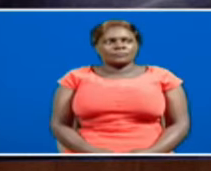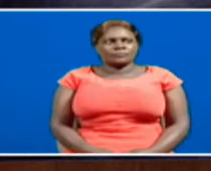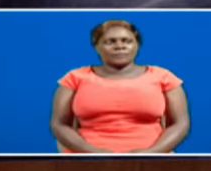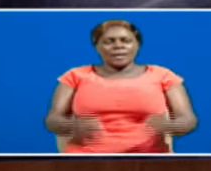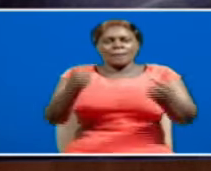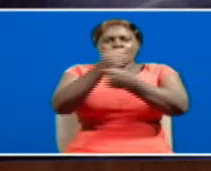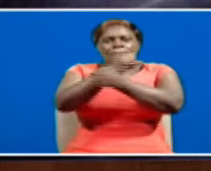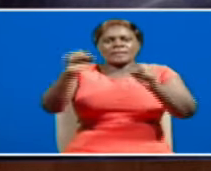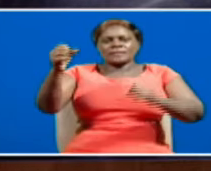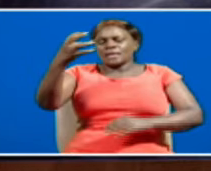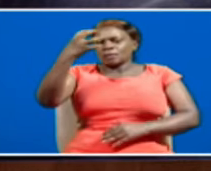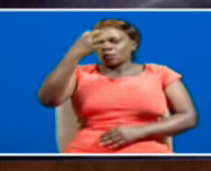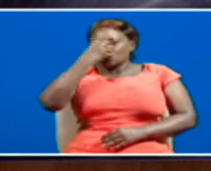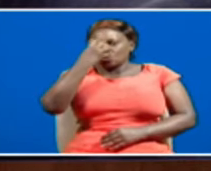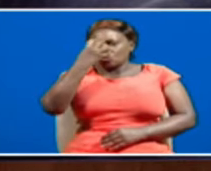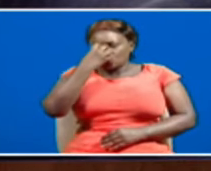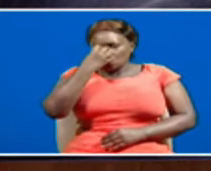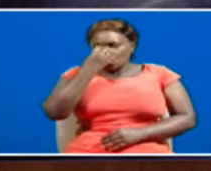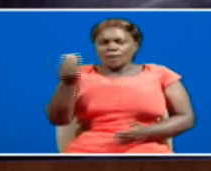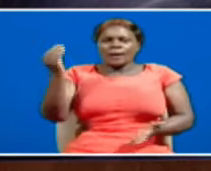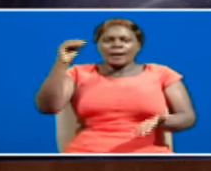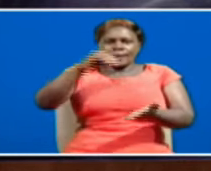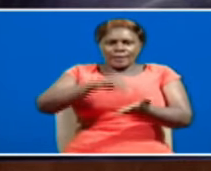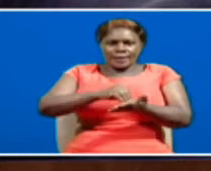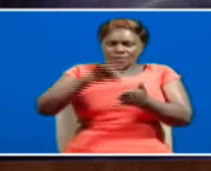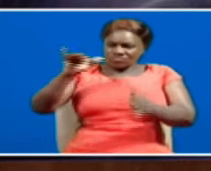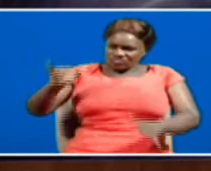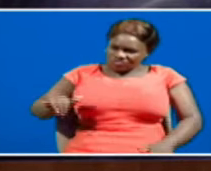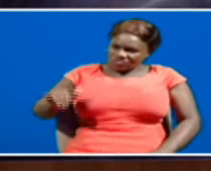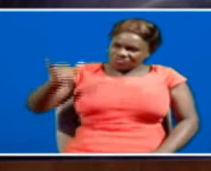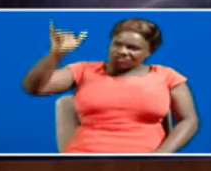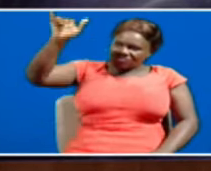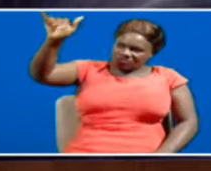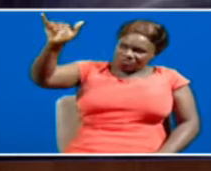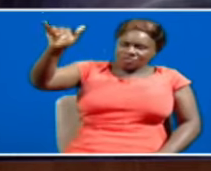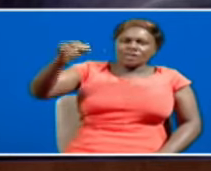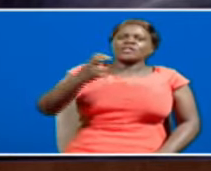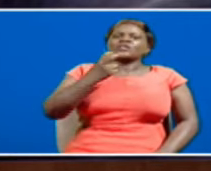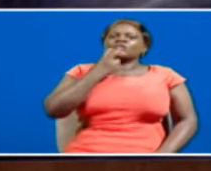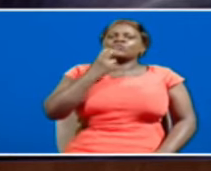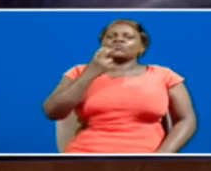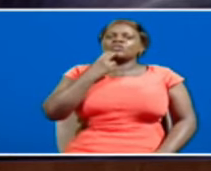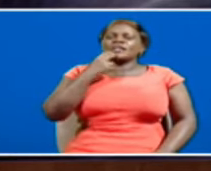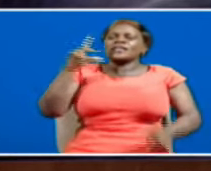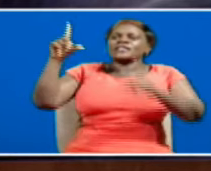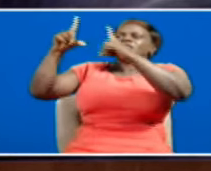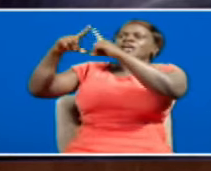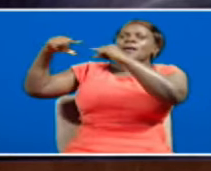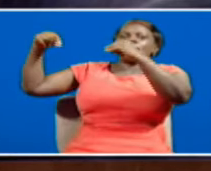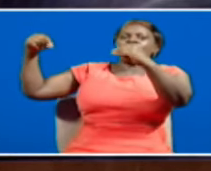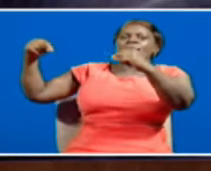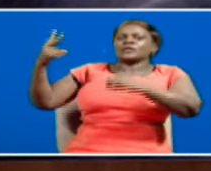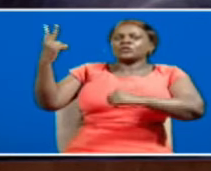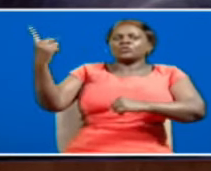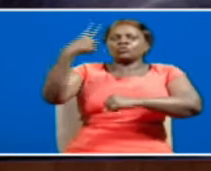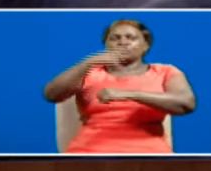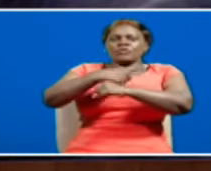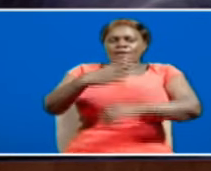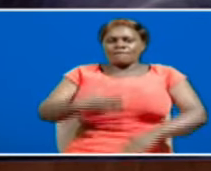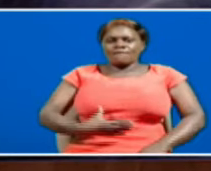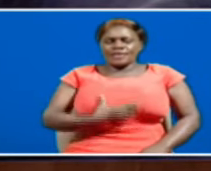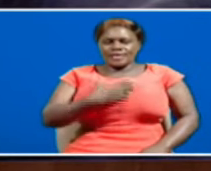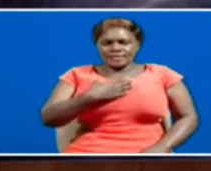Elsewhere, President William Ruto is yet again expected to travel out of the country on Tuesday to Japan for a two-day state